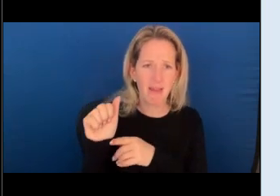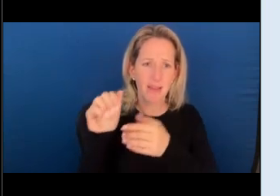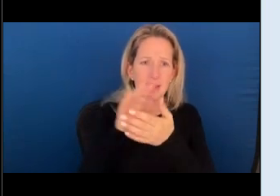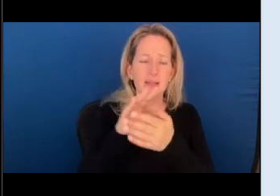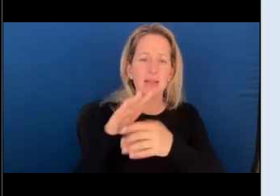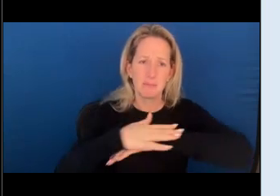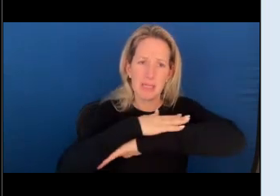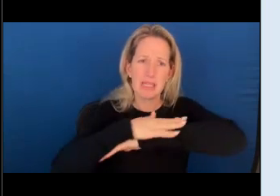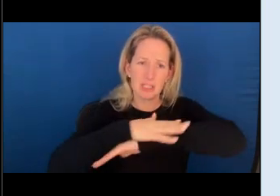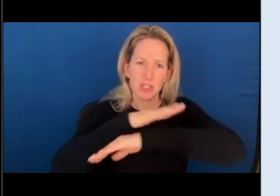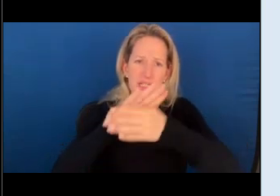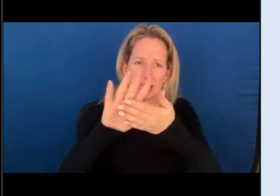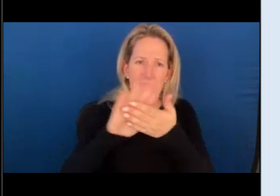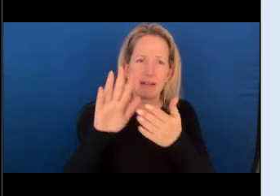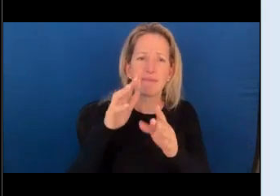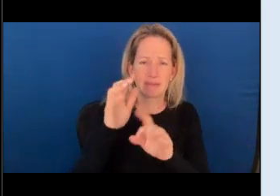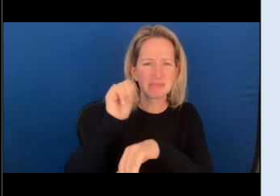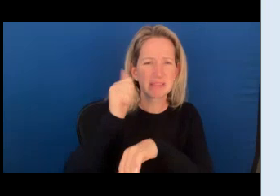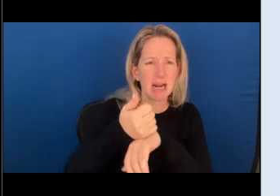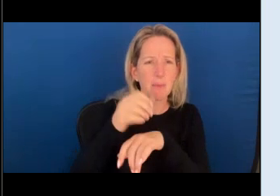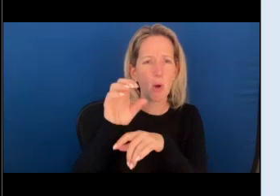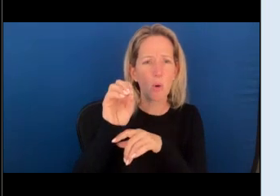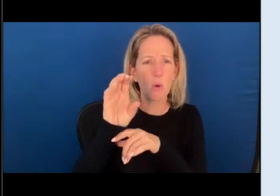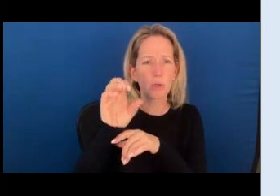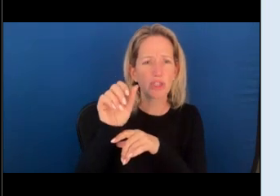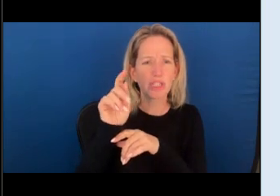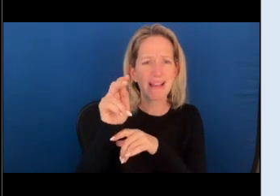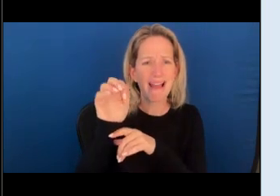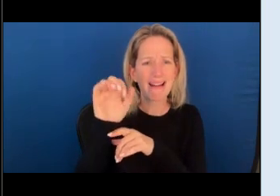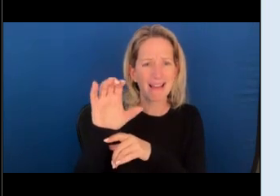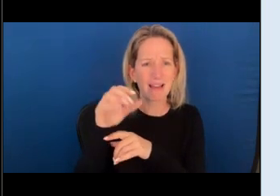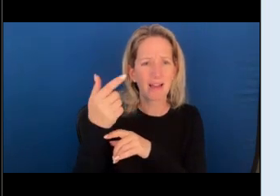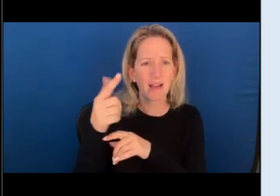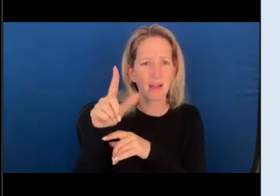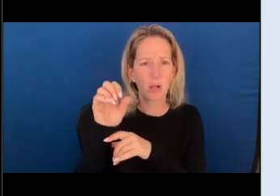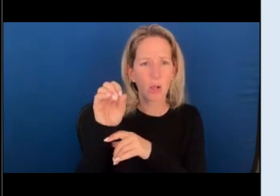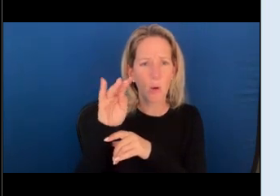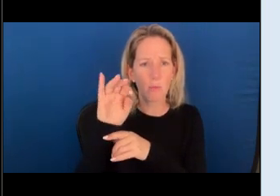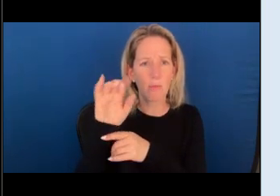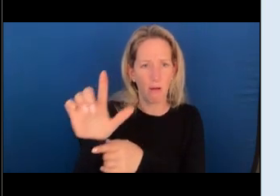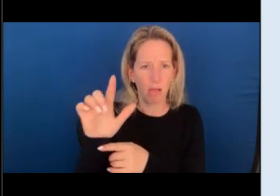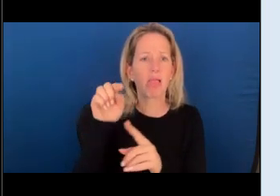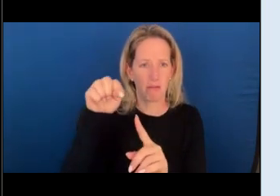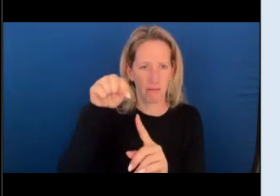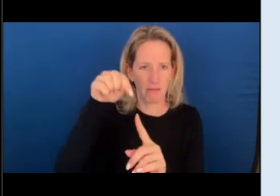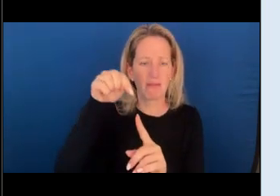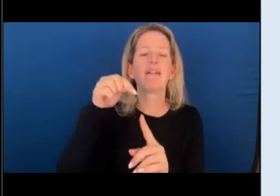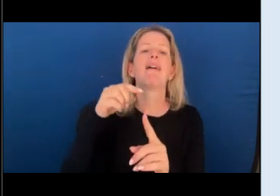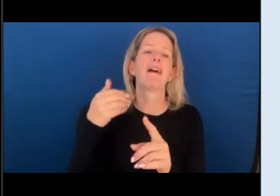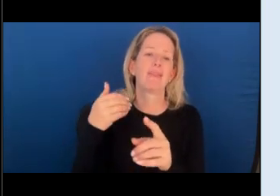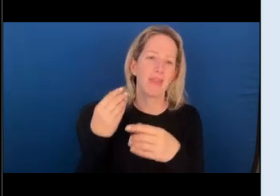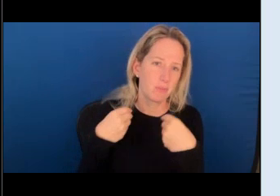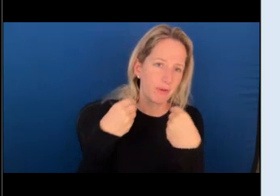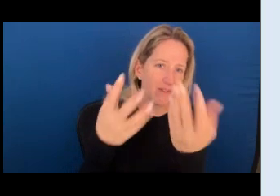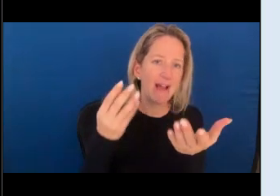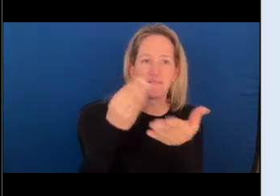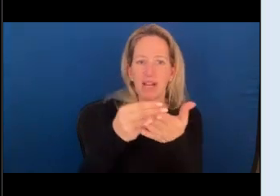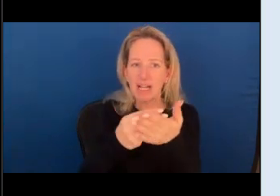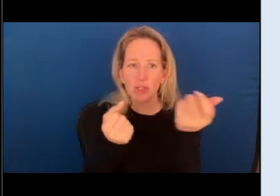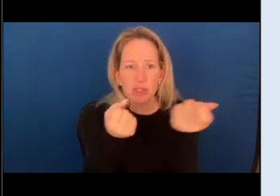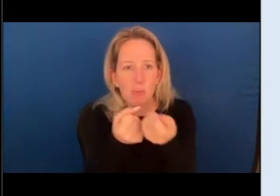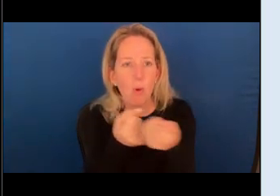through Oceanic Global. They provide logistical and financial support for the